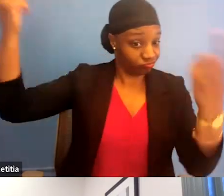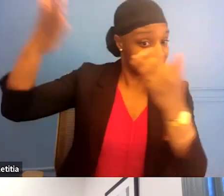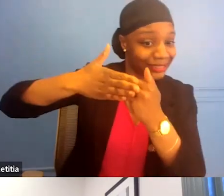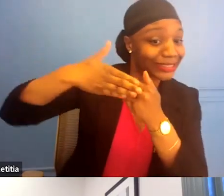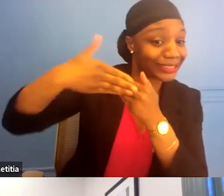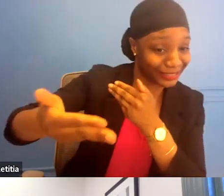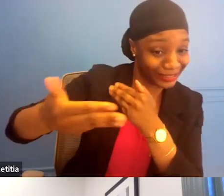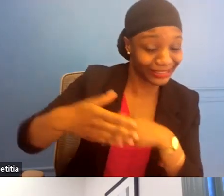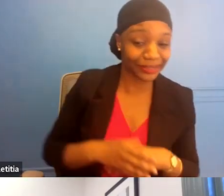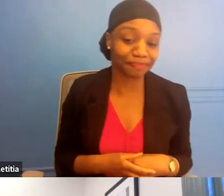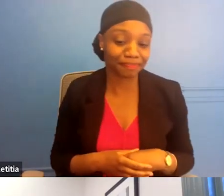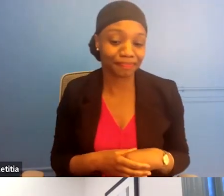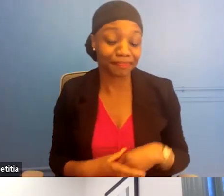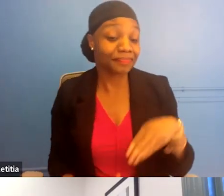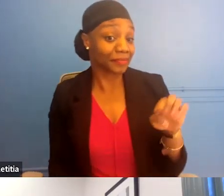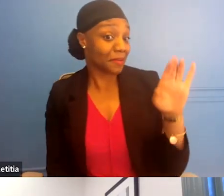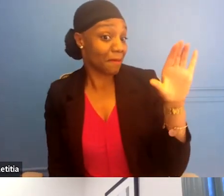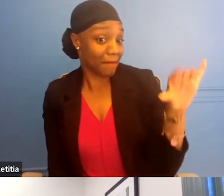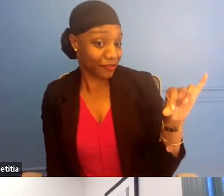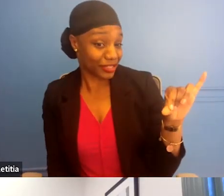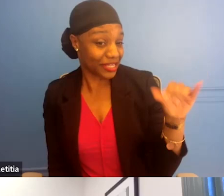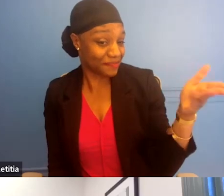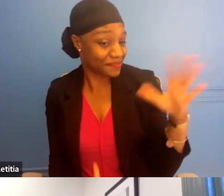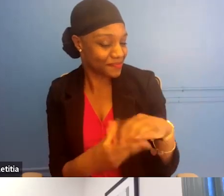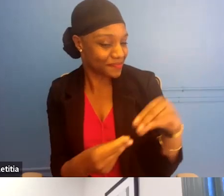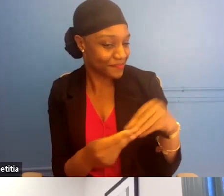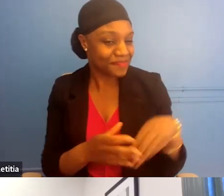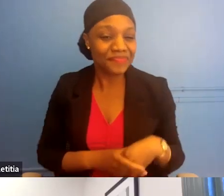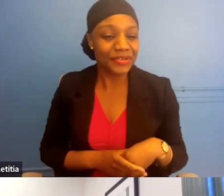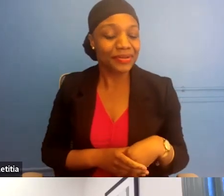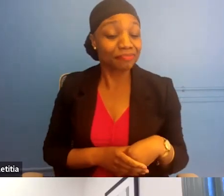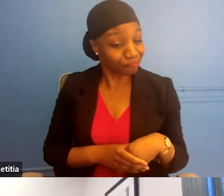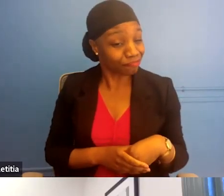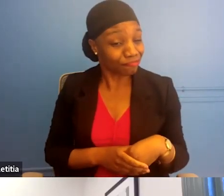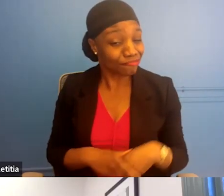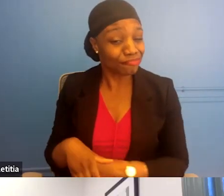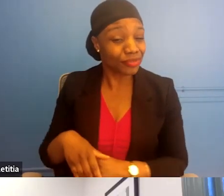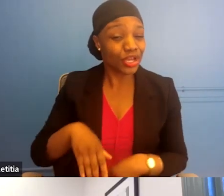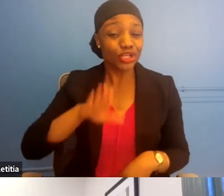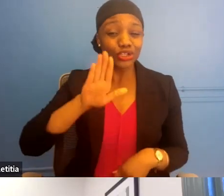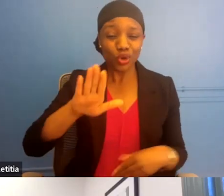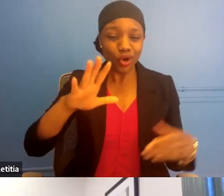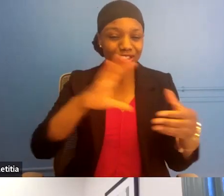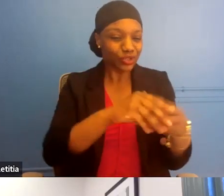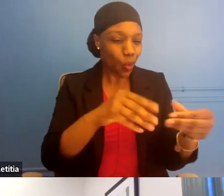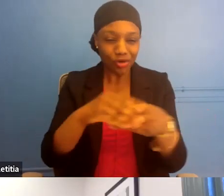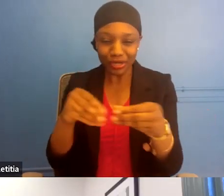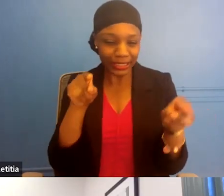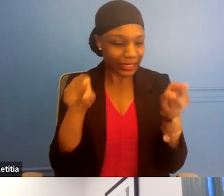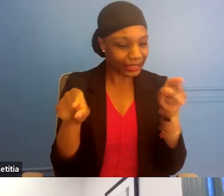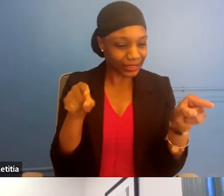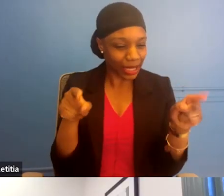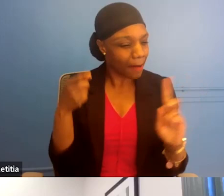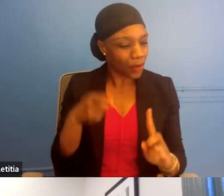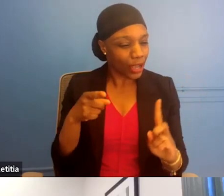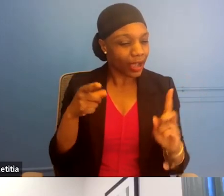really striking in both of your stories is this really incredible opportunity that came at a very young